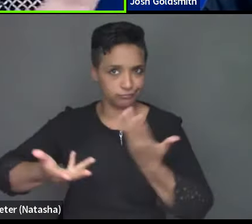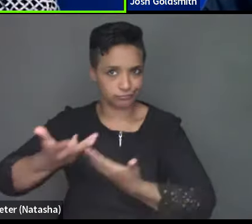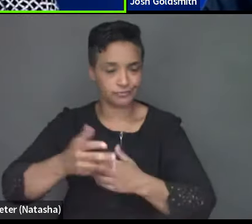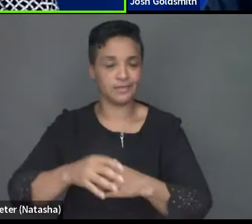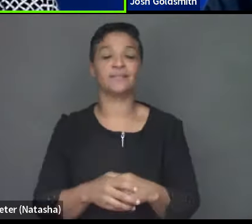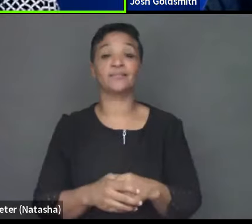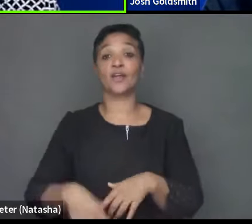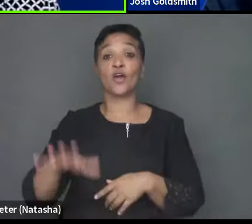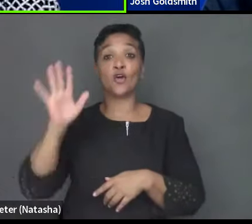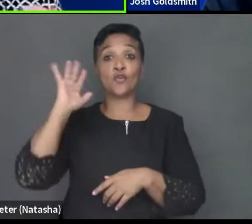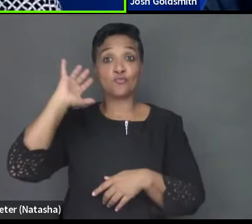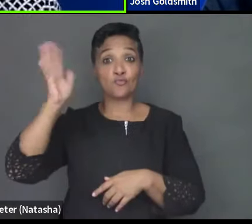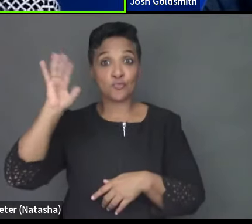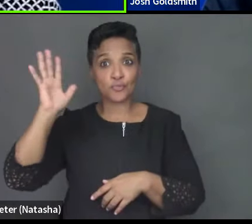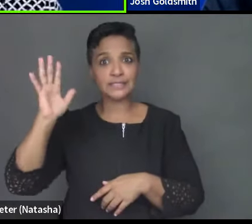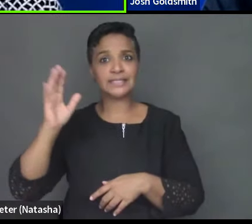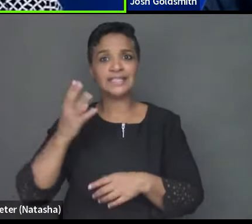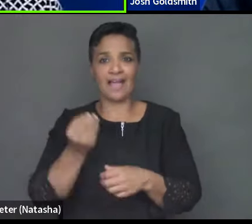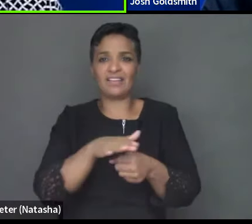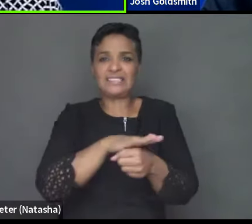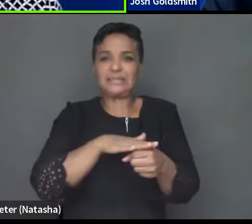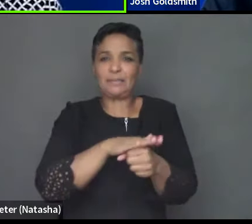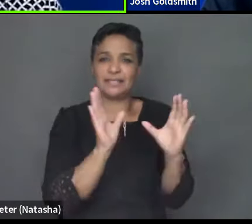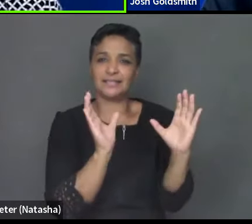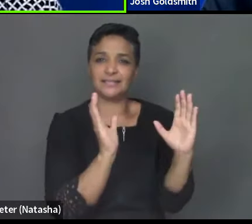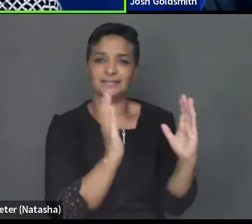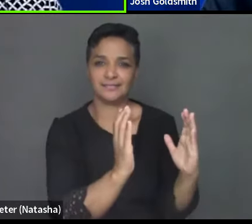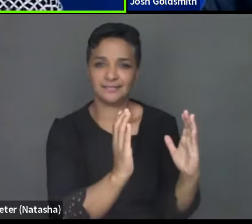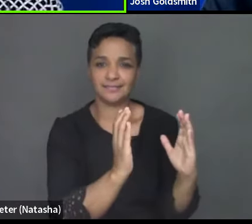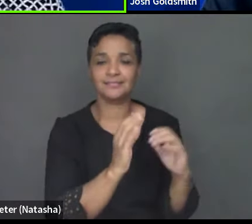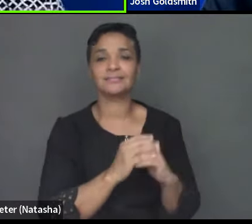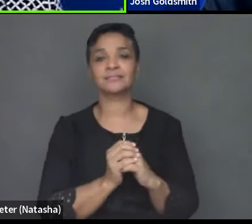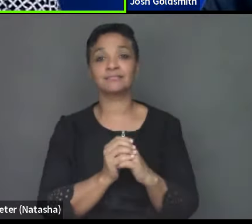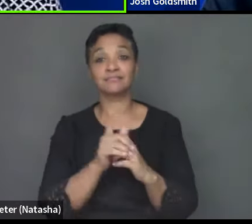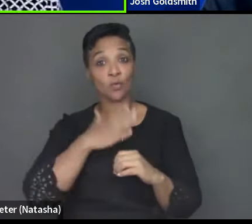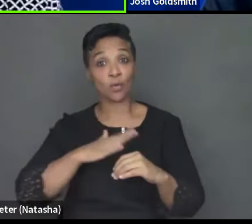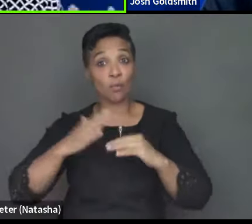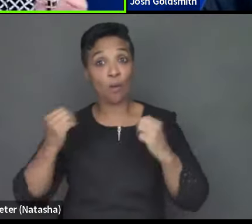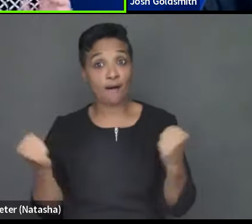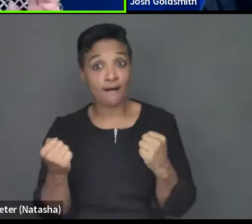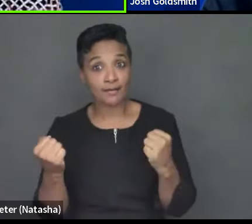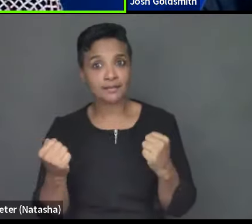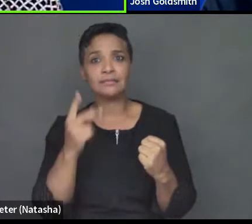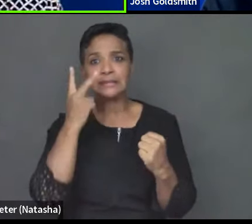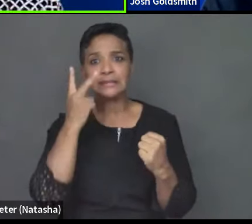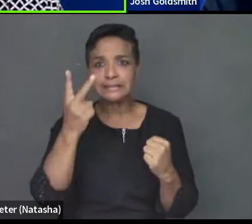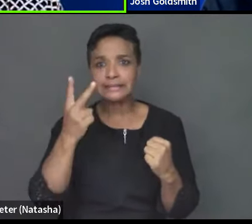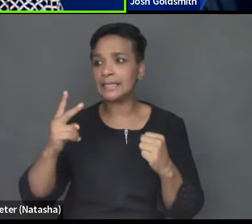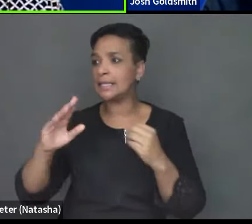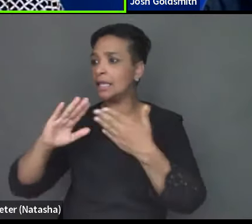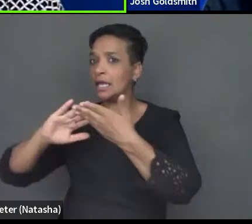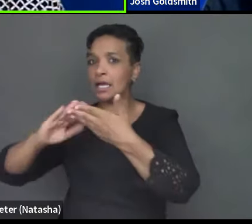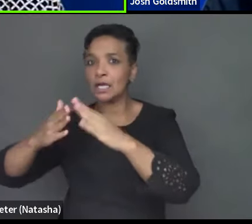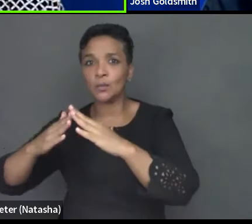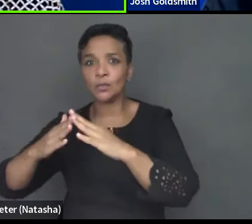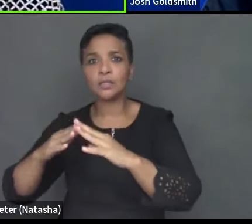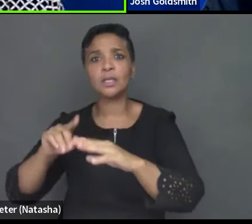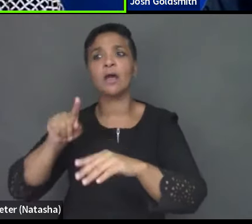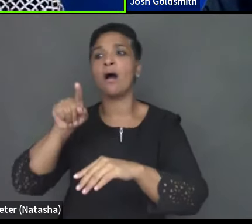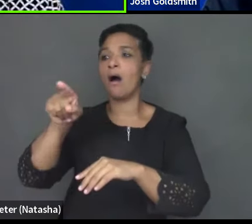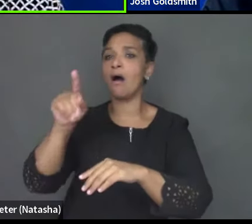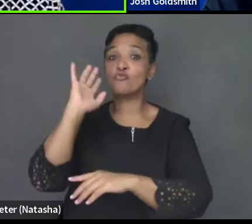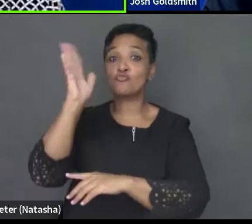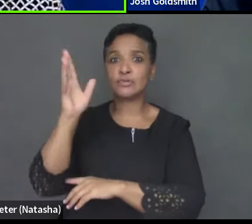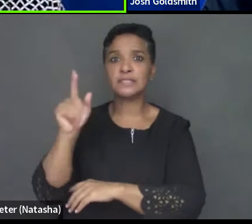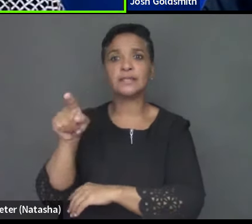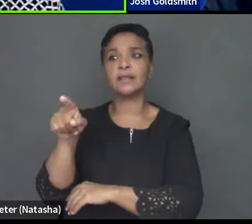have a space. So another way to be active during the presentation is go to the community and ask the presenter questions in the summit